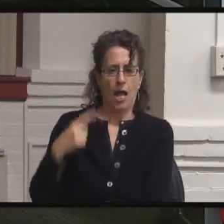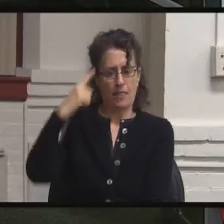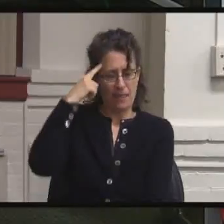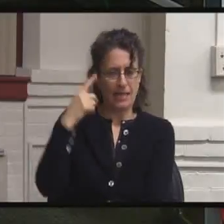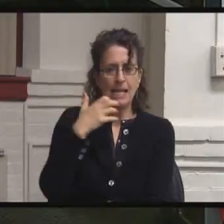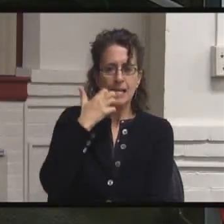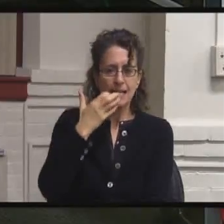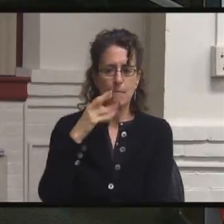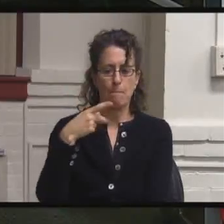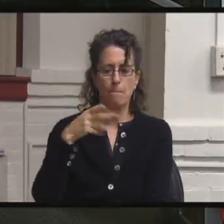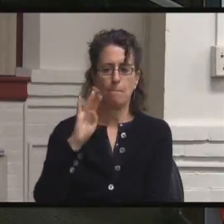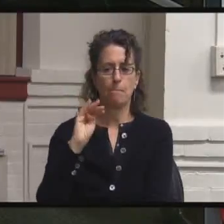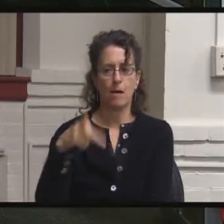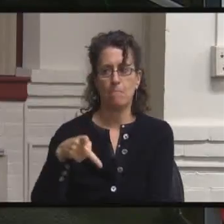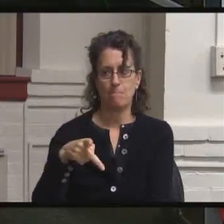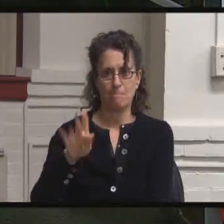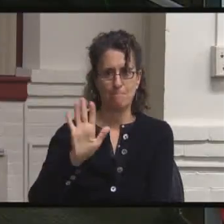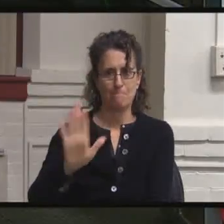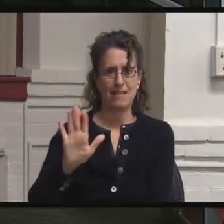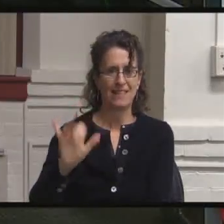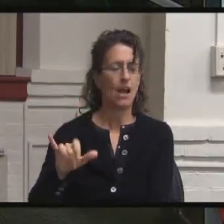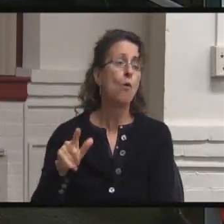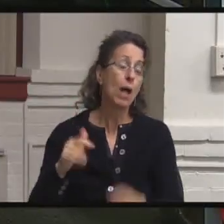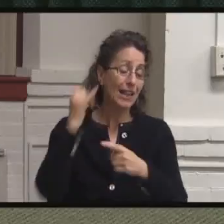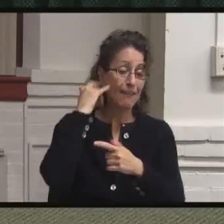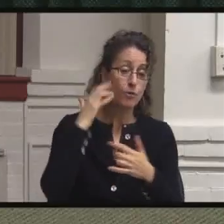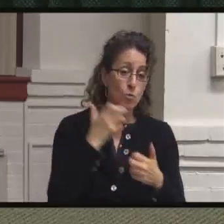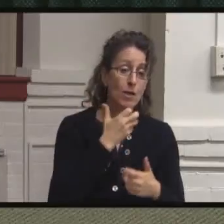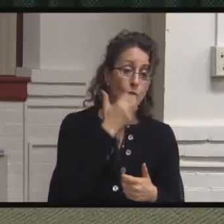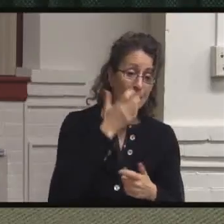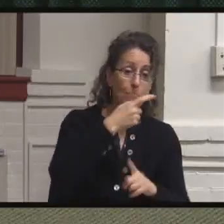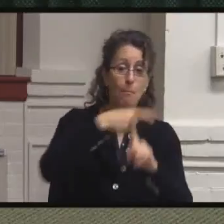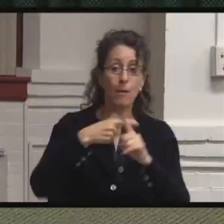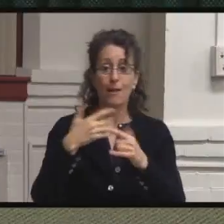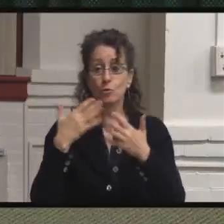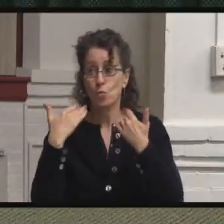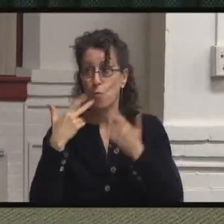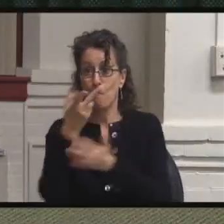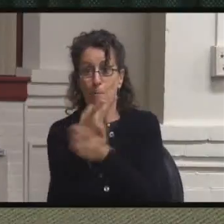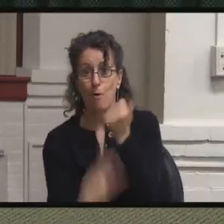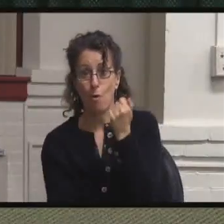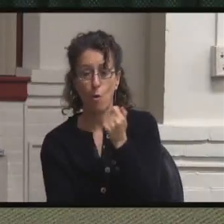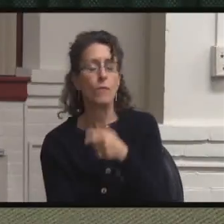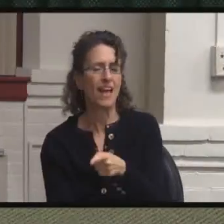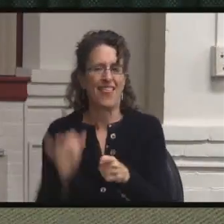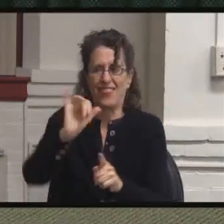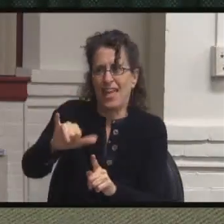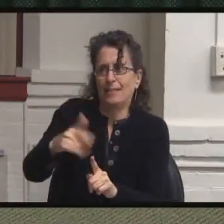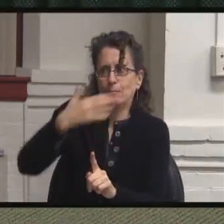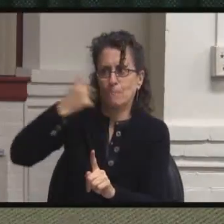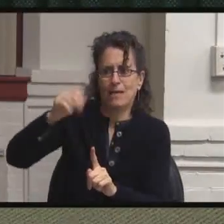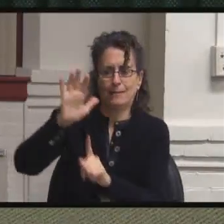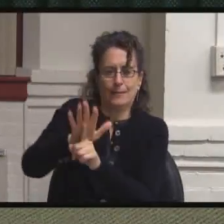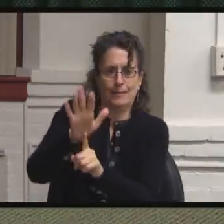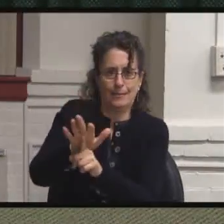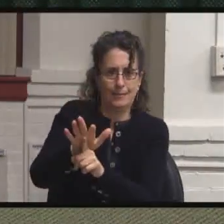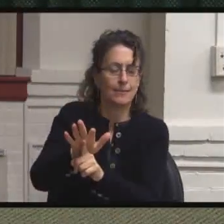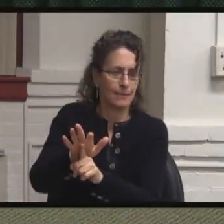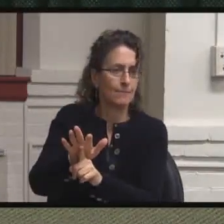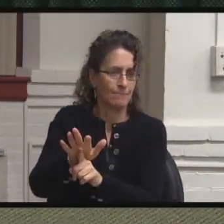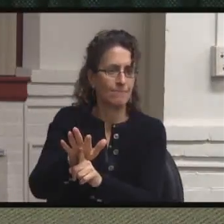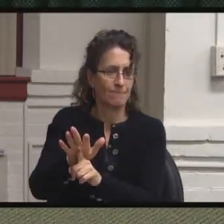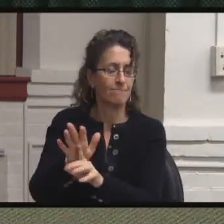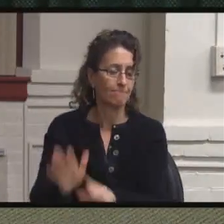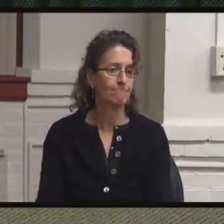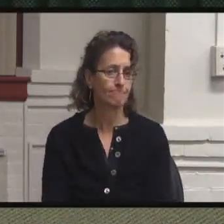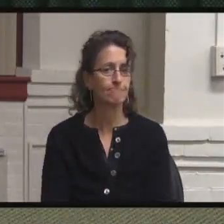potential cost effective. Well, for a building that you want to cool as well as heat, that's the obviously well that's the best